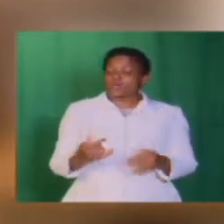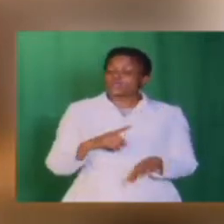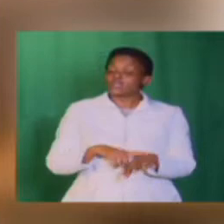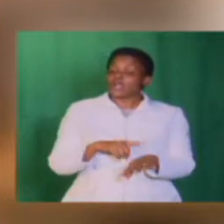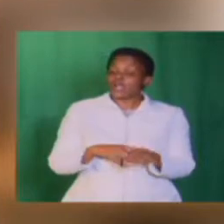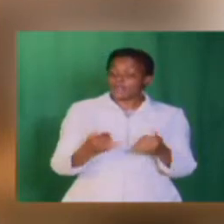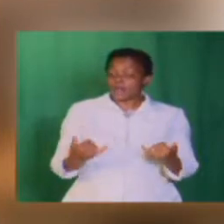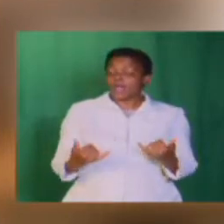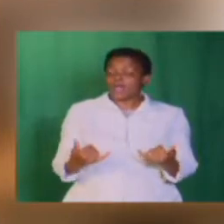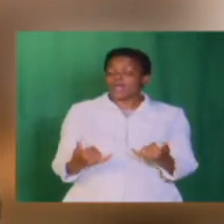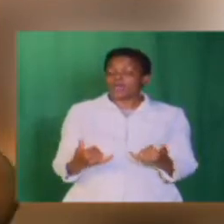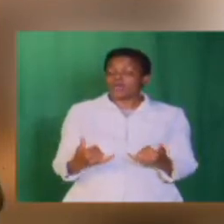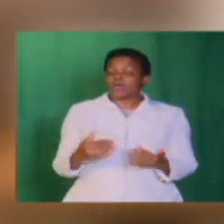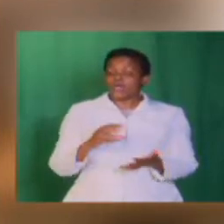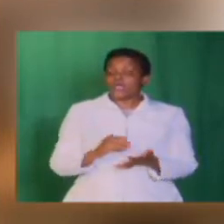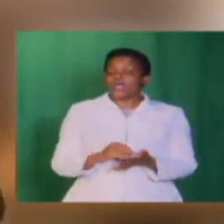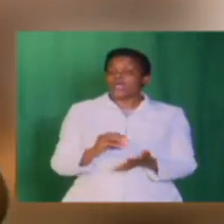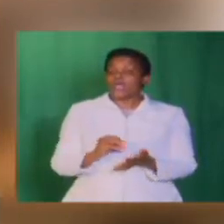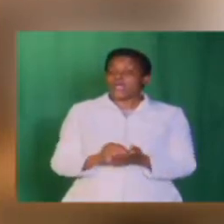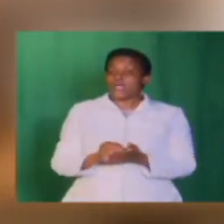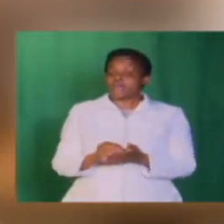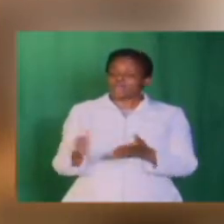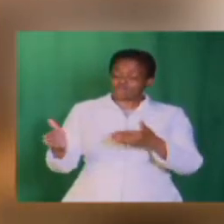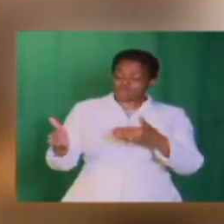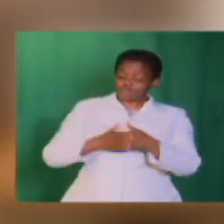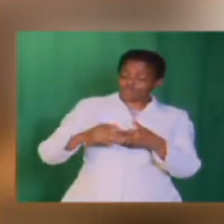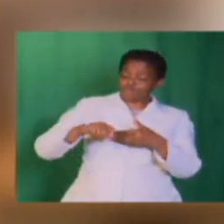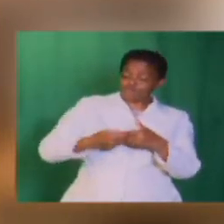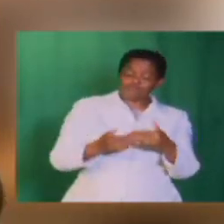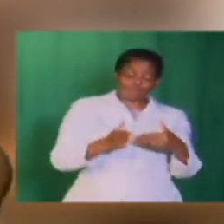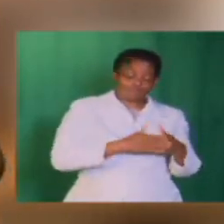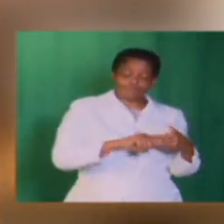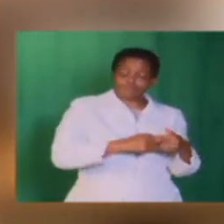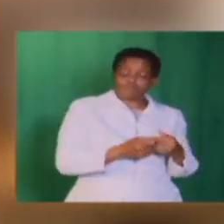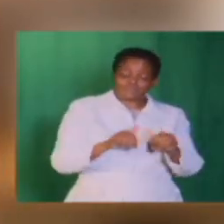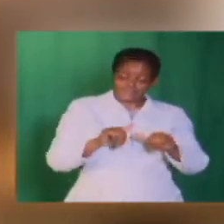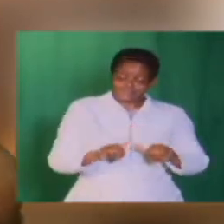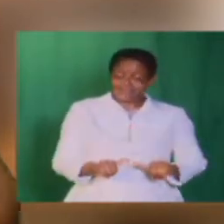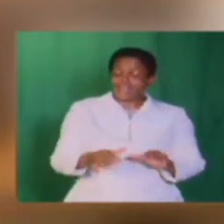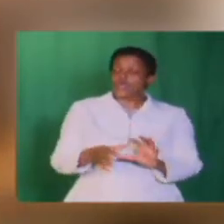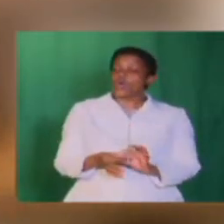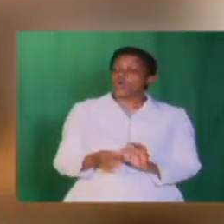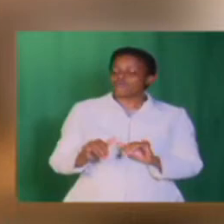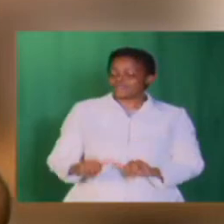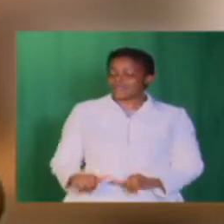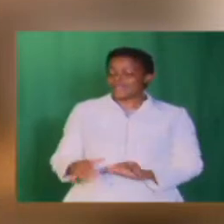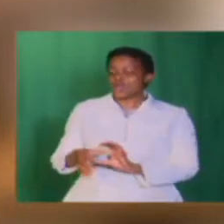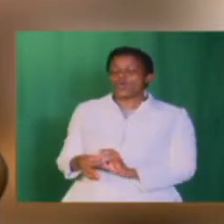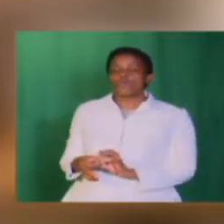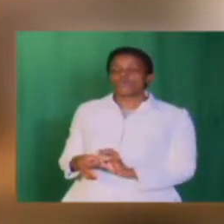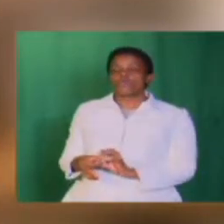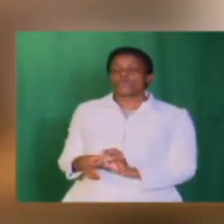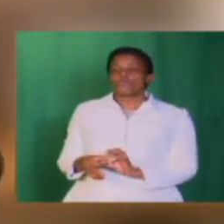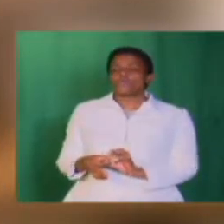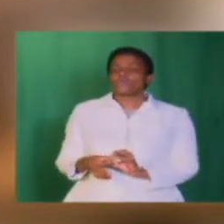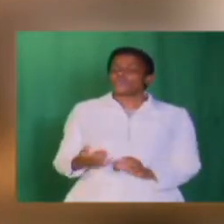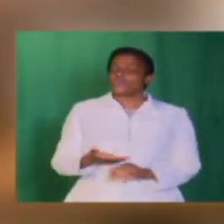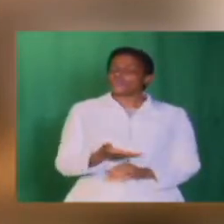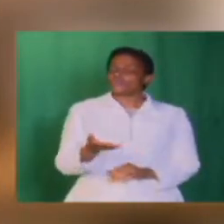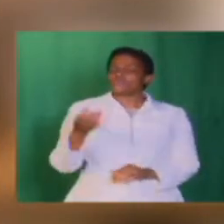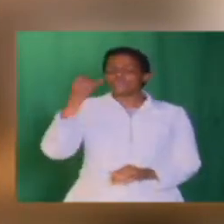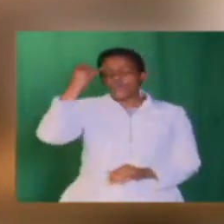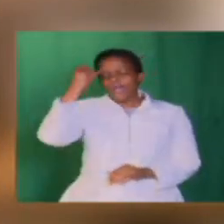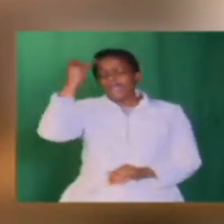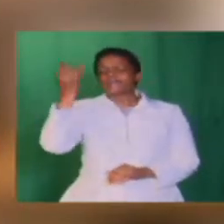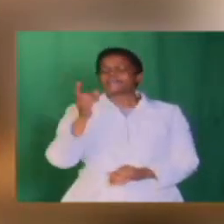a lockdown situation where everyone is locked in their houses. What is your opinion about that? What voice, what